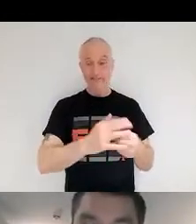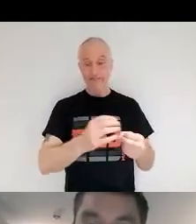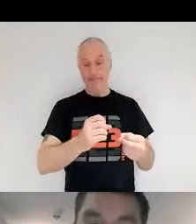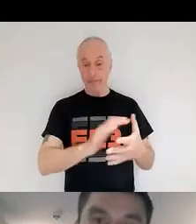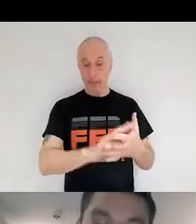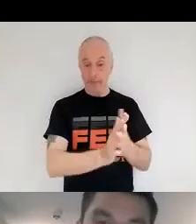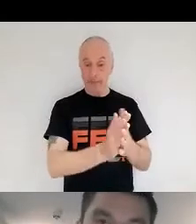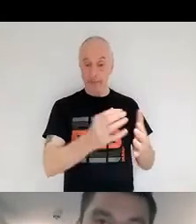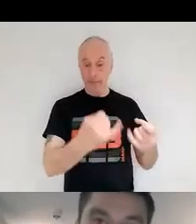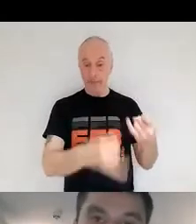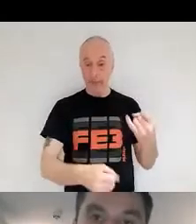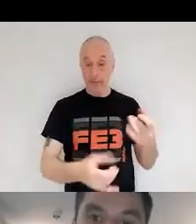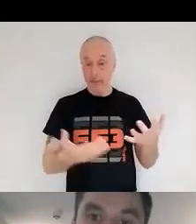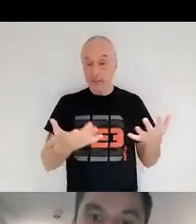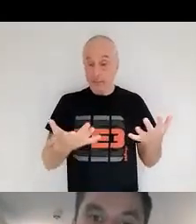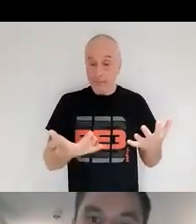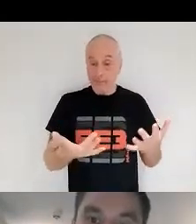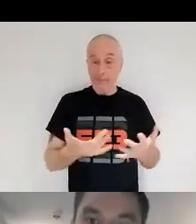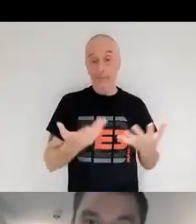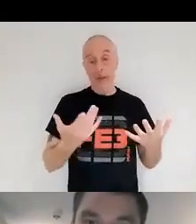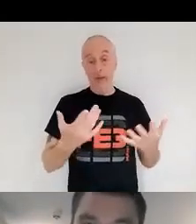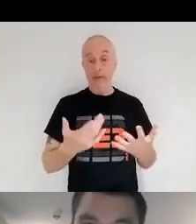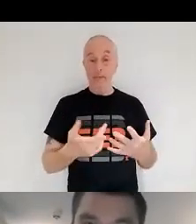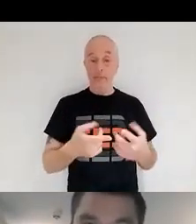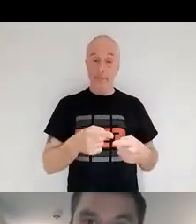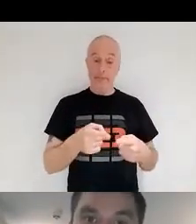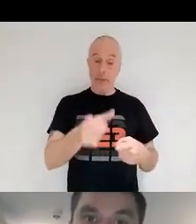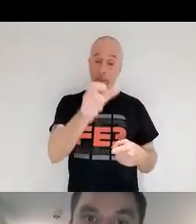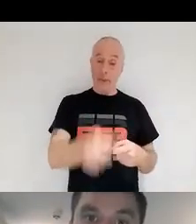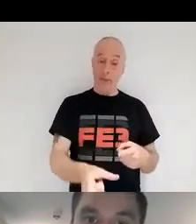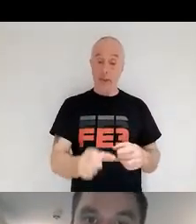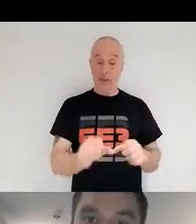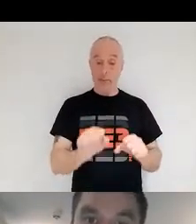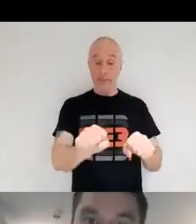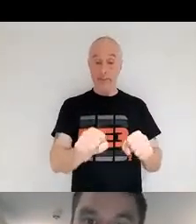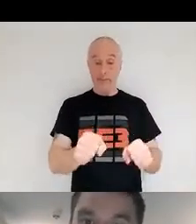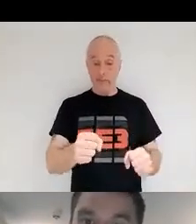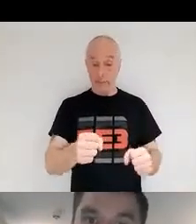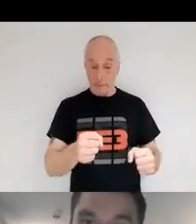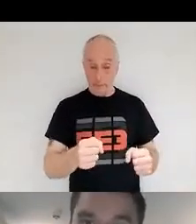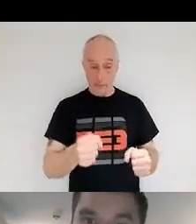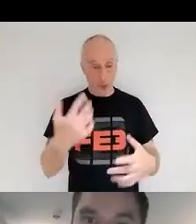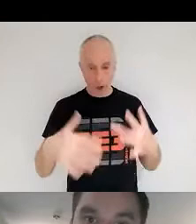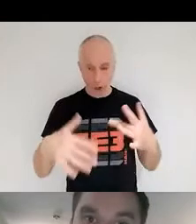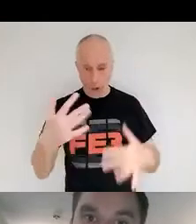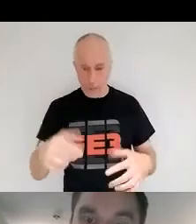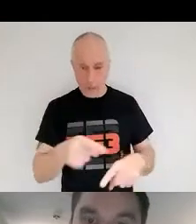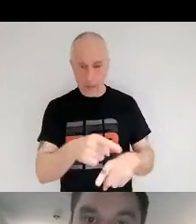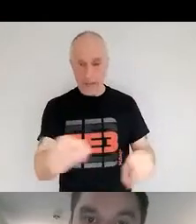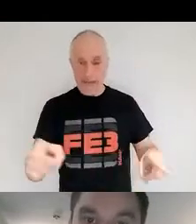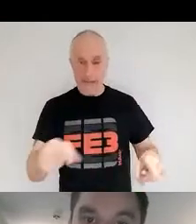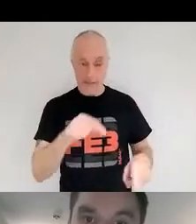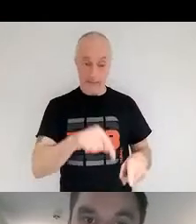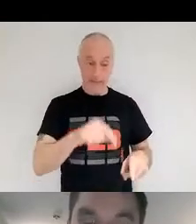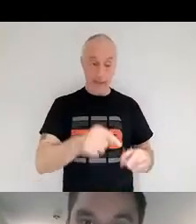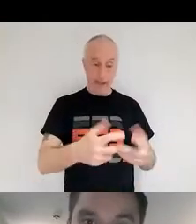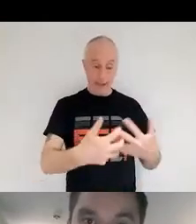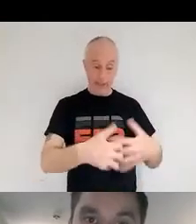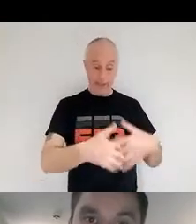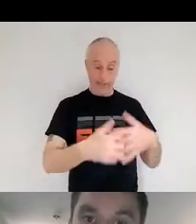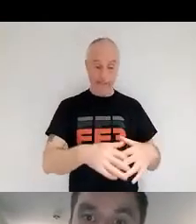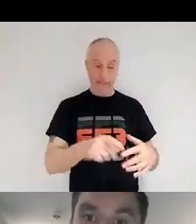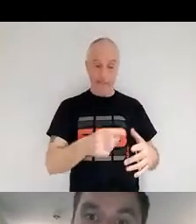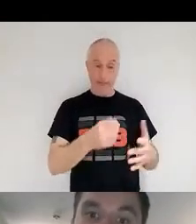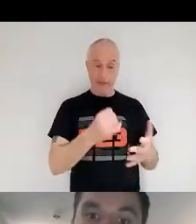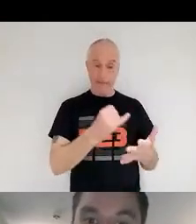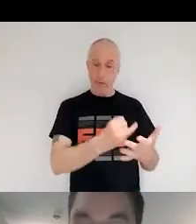of fundamental cause of the harm was the fact that that mechanical fault was leading to a reduction in aeration of the